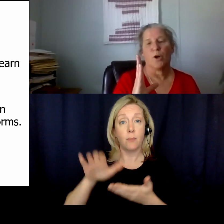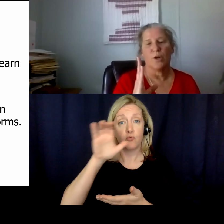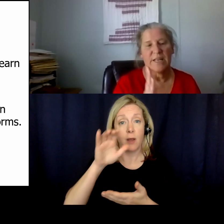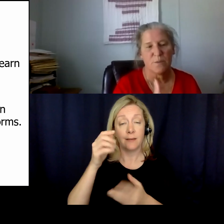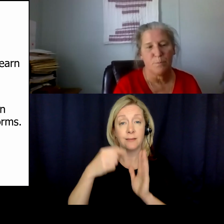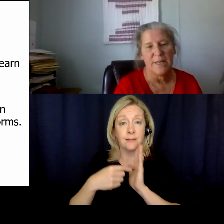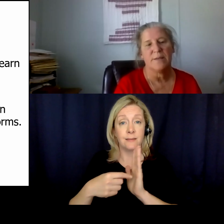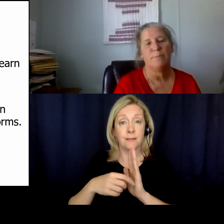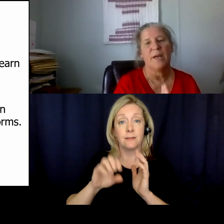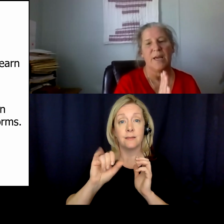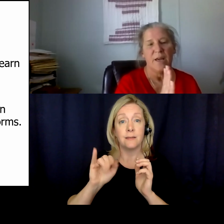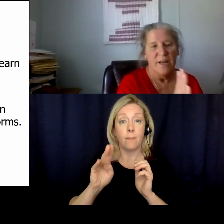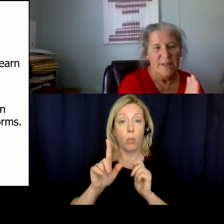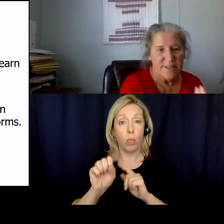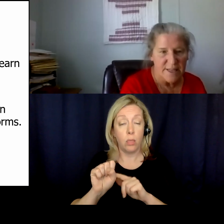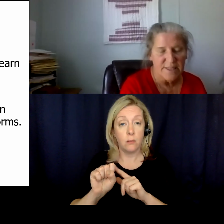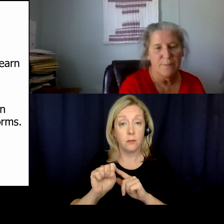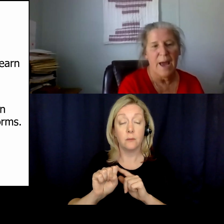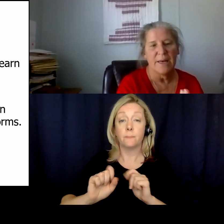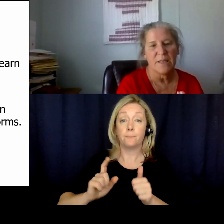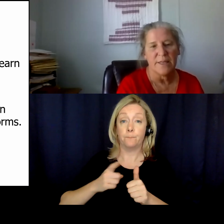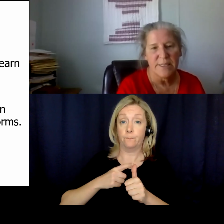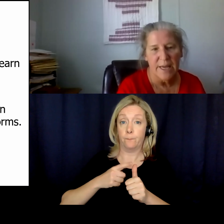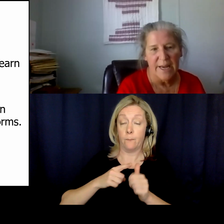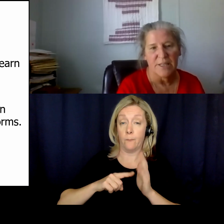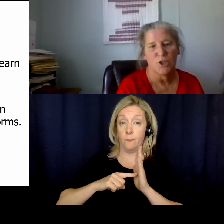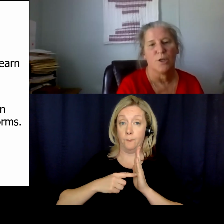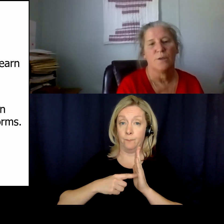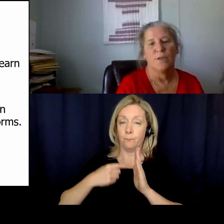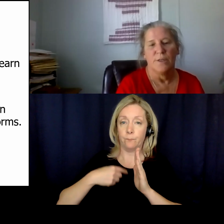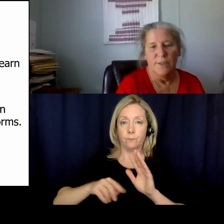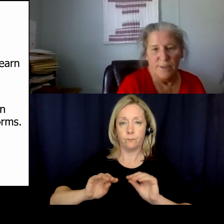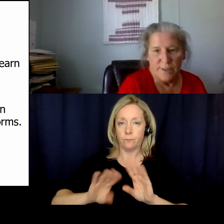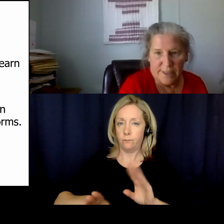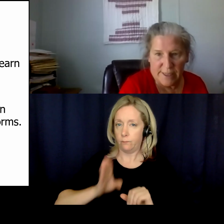initially, we're going to explicitly, systematically teach